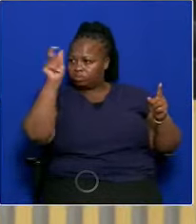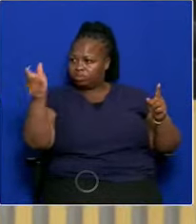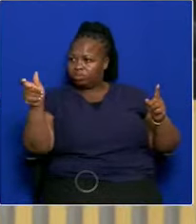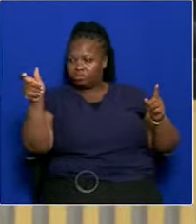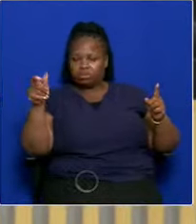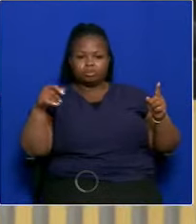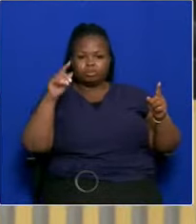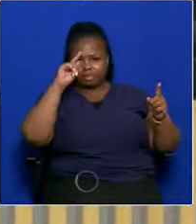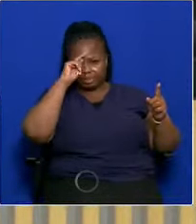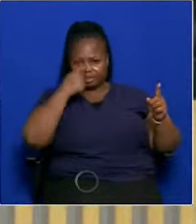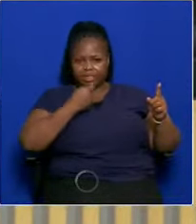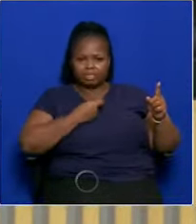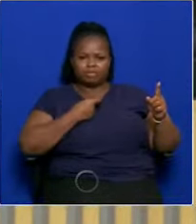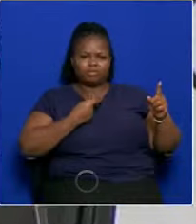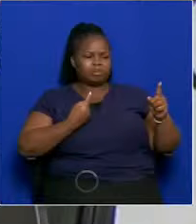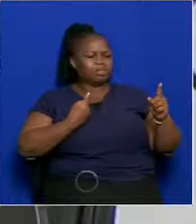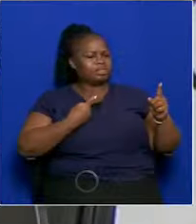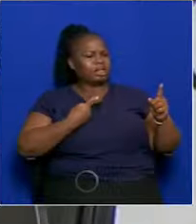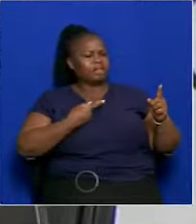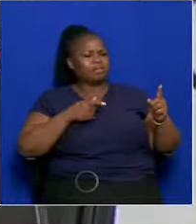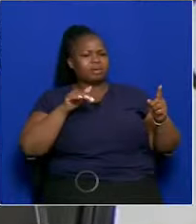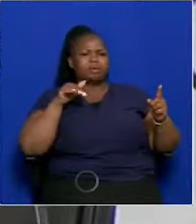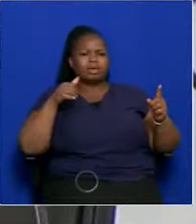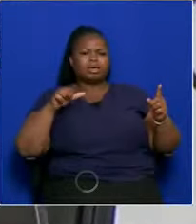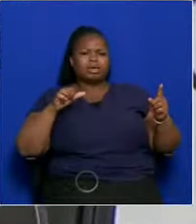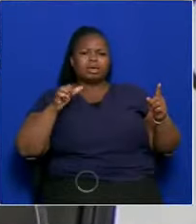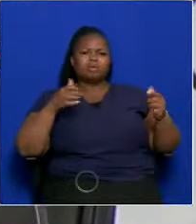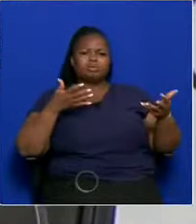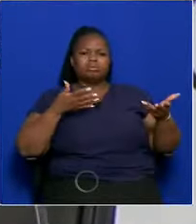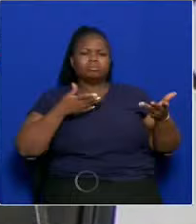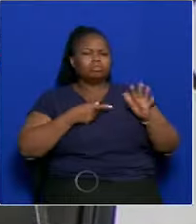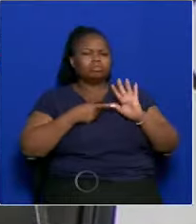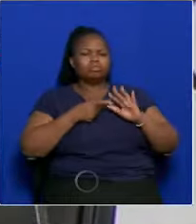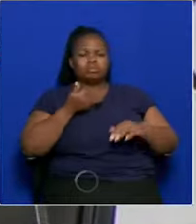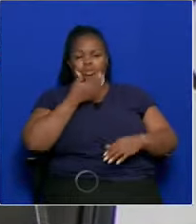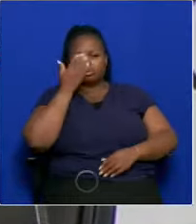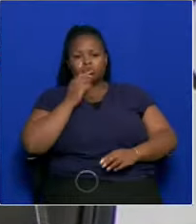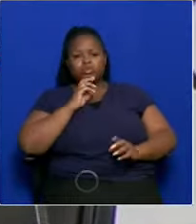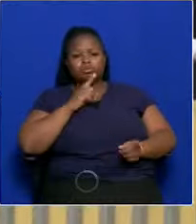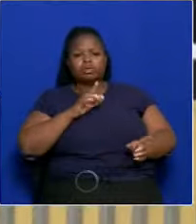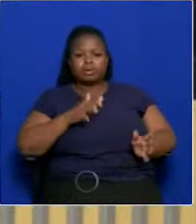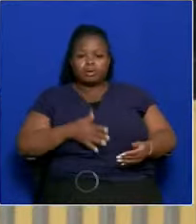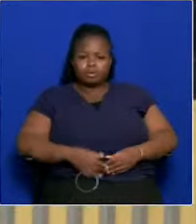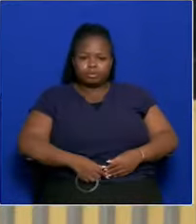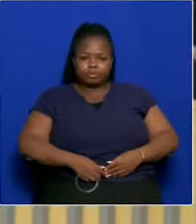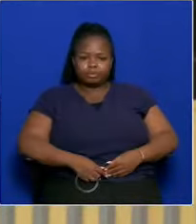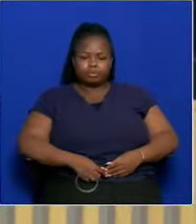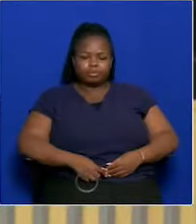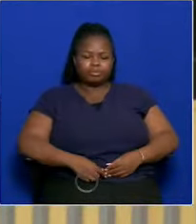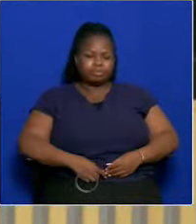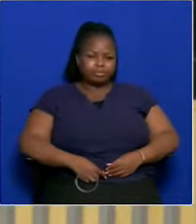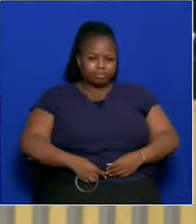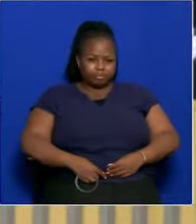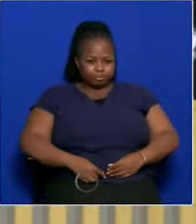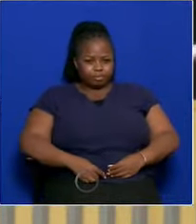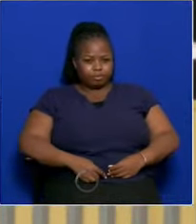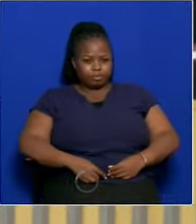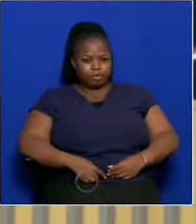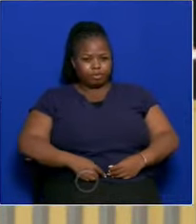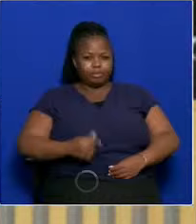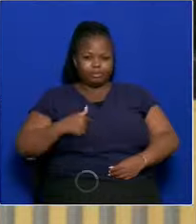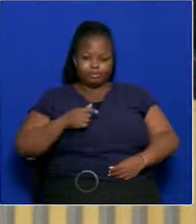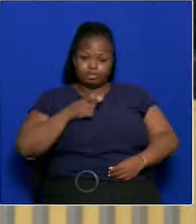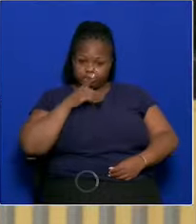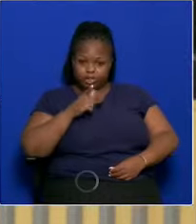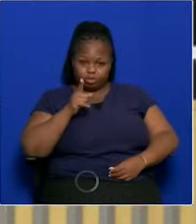So I don't know now how to respond. Okay. I'm defeated now. Maybe let me suggest directly to you that the suggestion